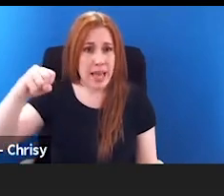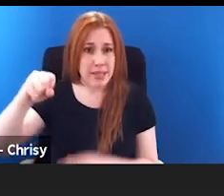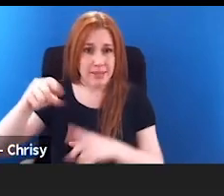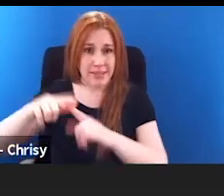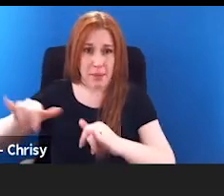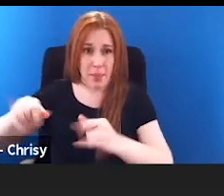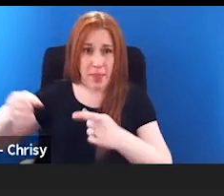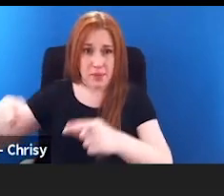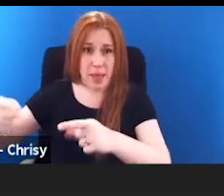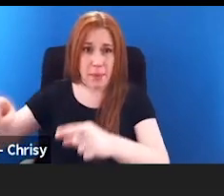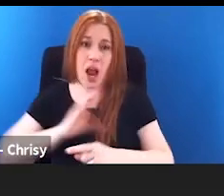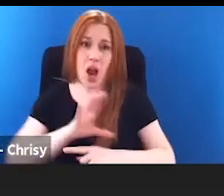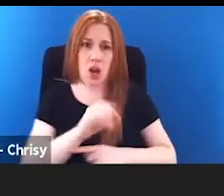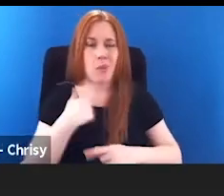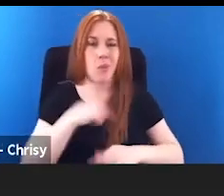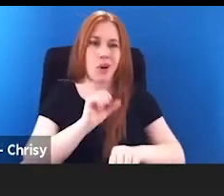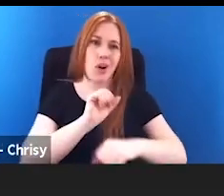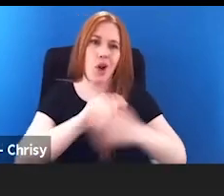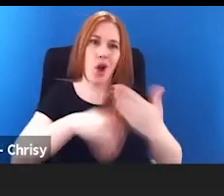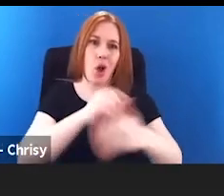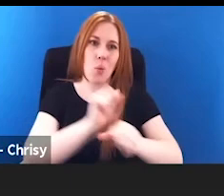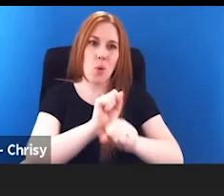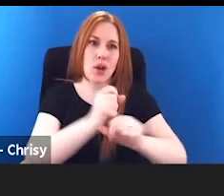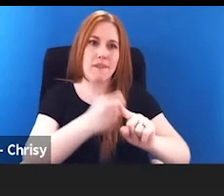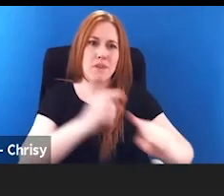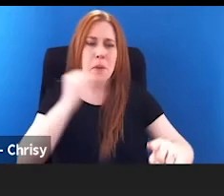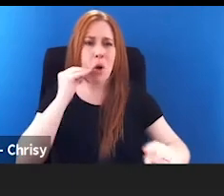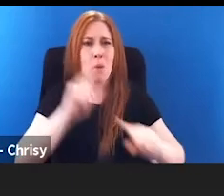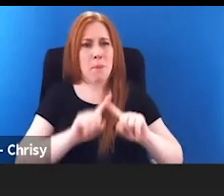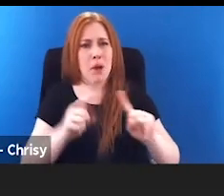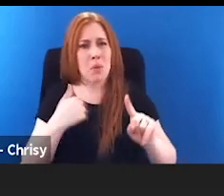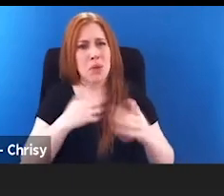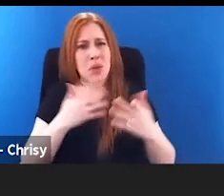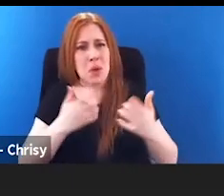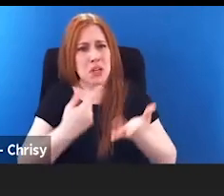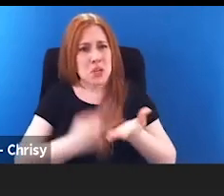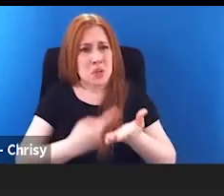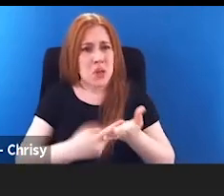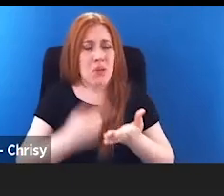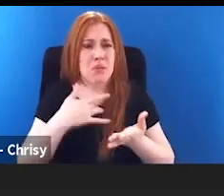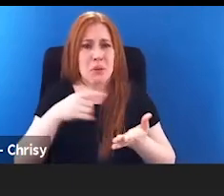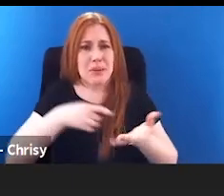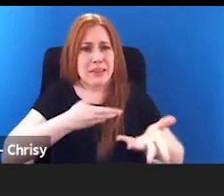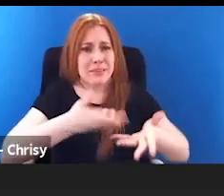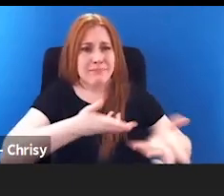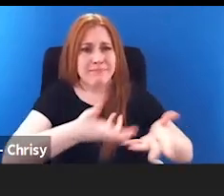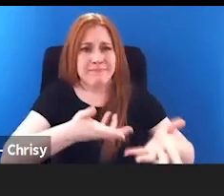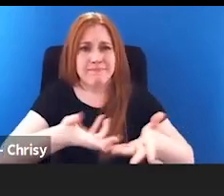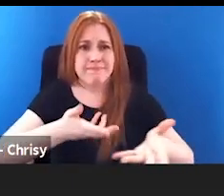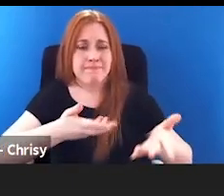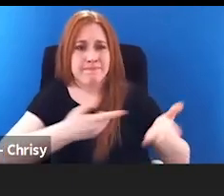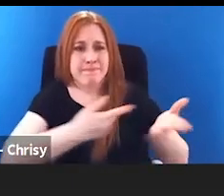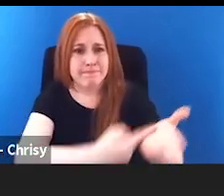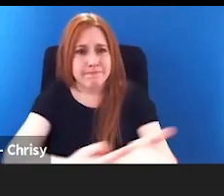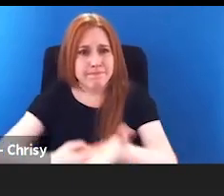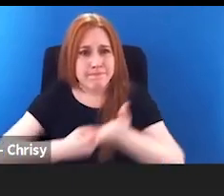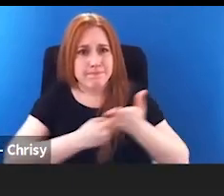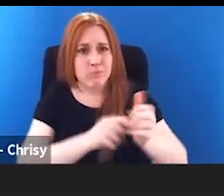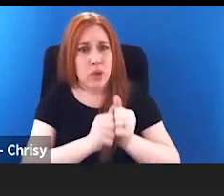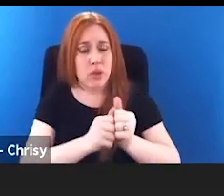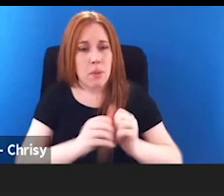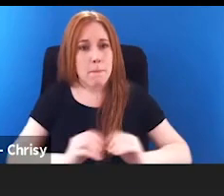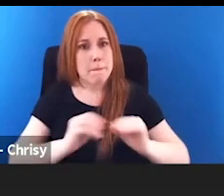we're all working remote, but we wanted to talk. We just needed to talk to each other. And this started with this greater sense of